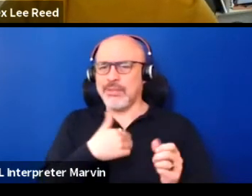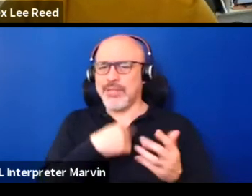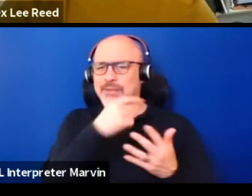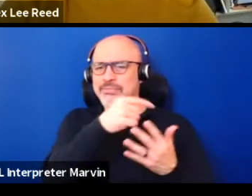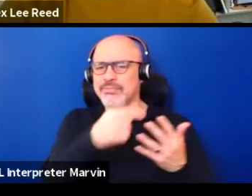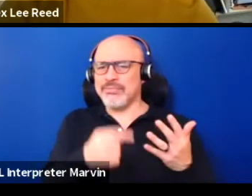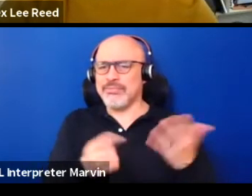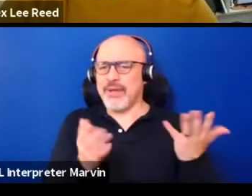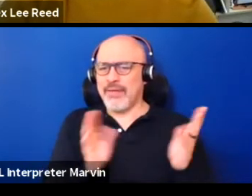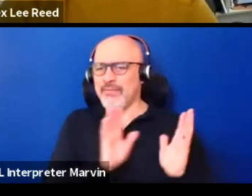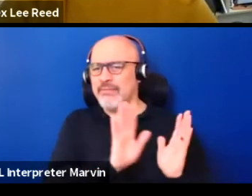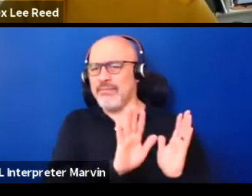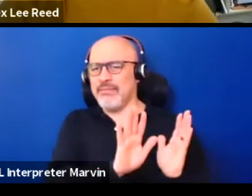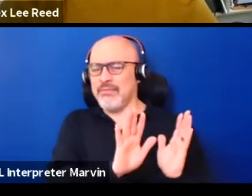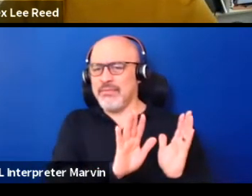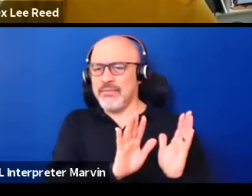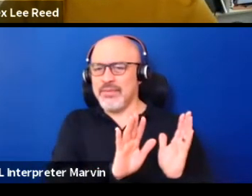And so